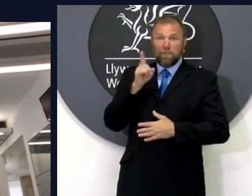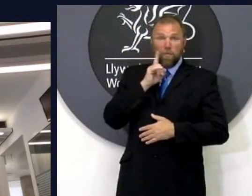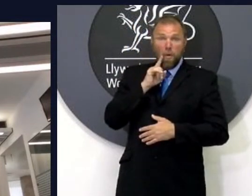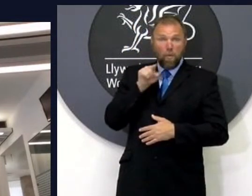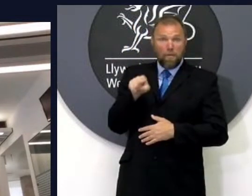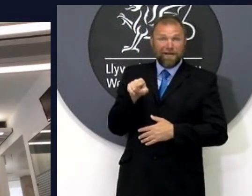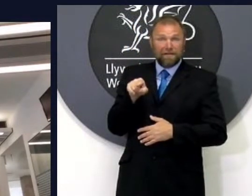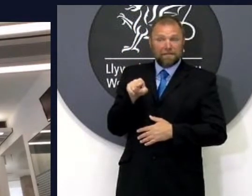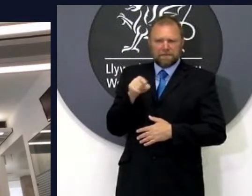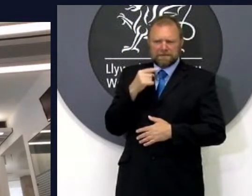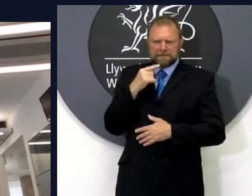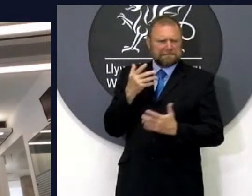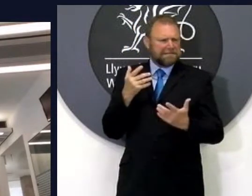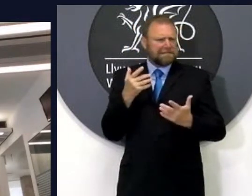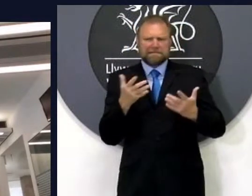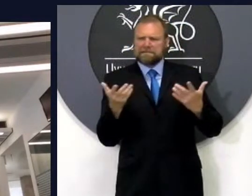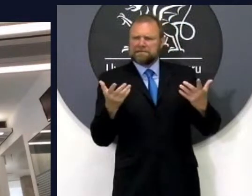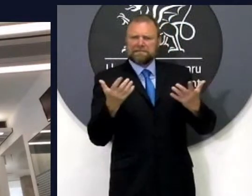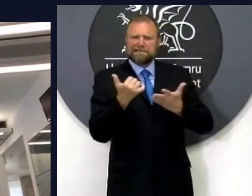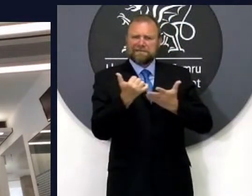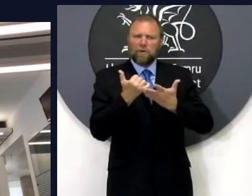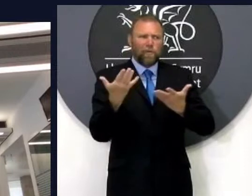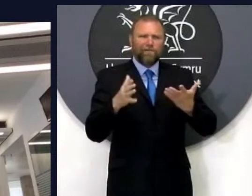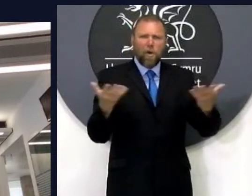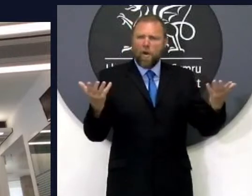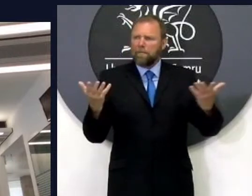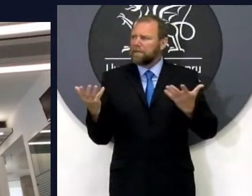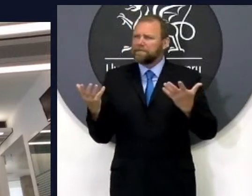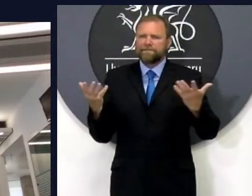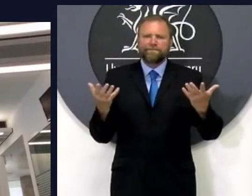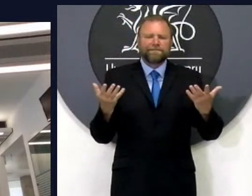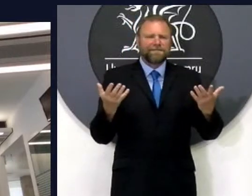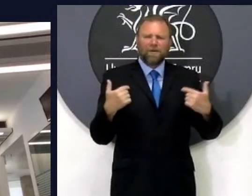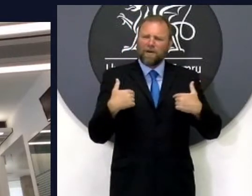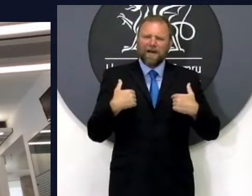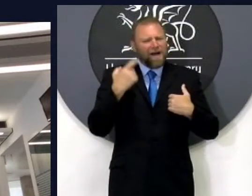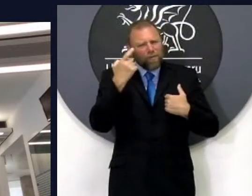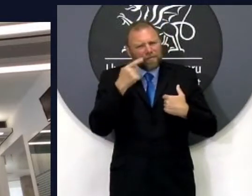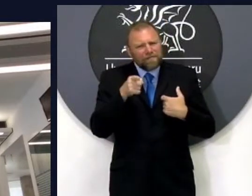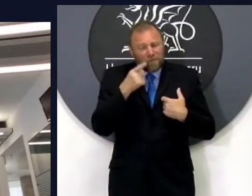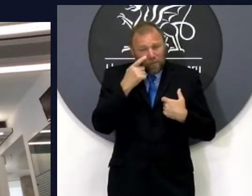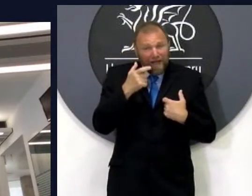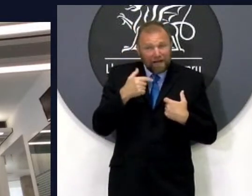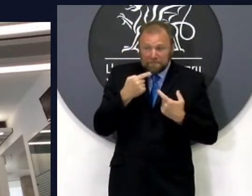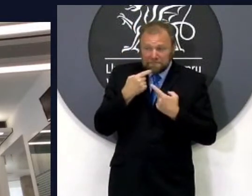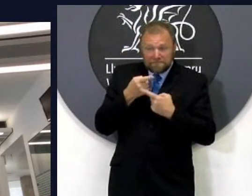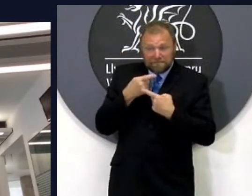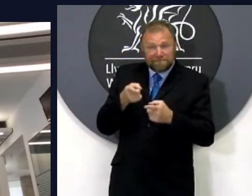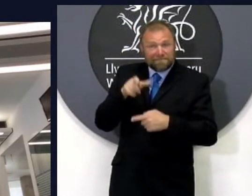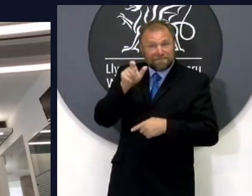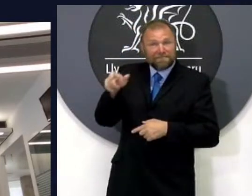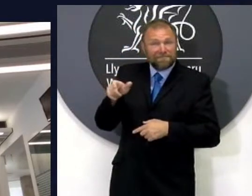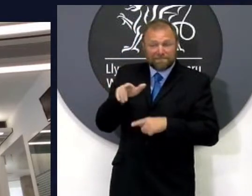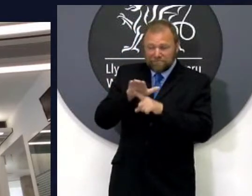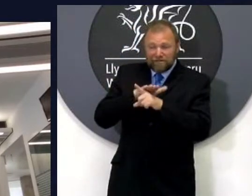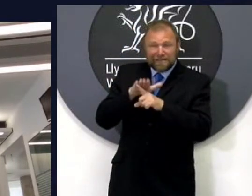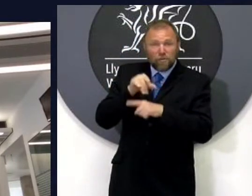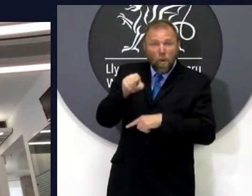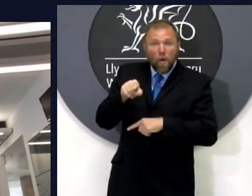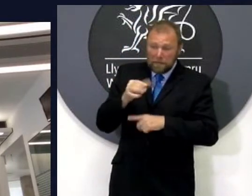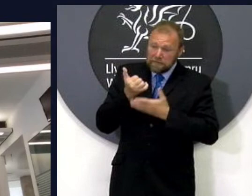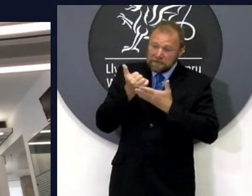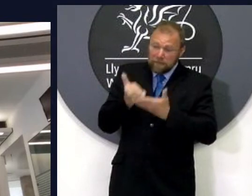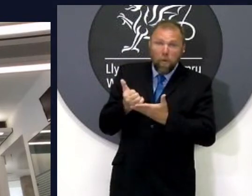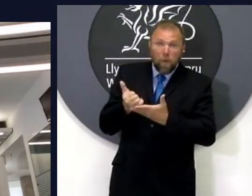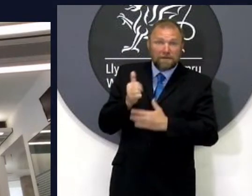support to be quite evasive. I just want to know what guarantee you're going to give people like her that that support for recovery, her